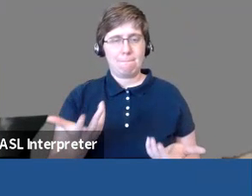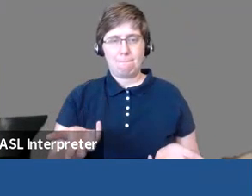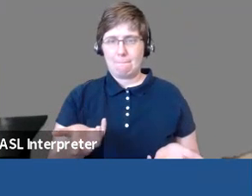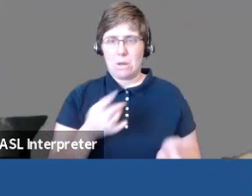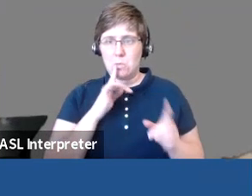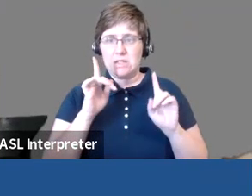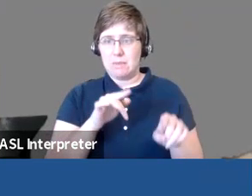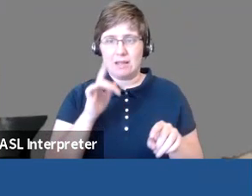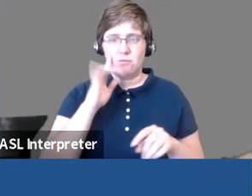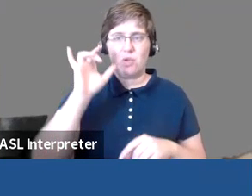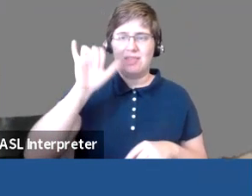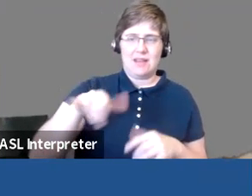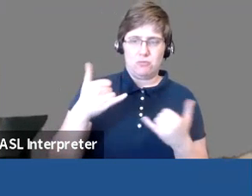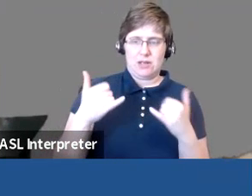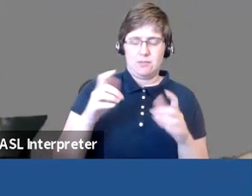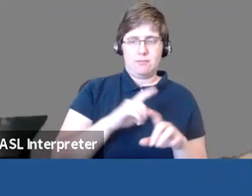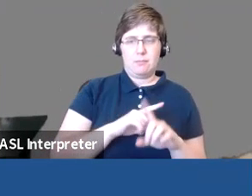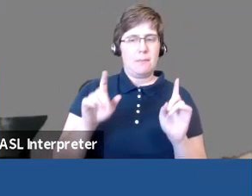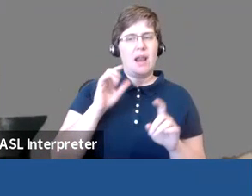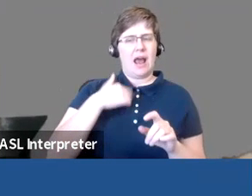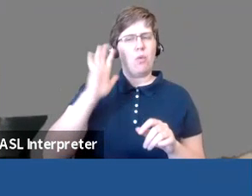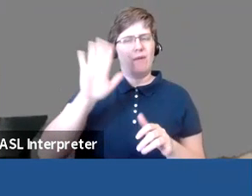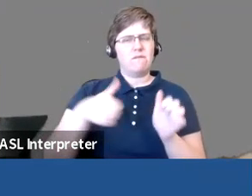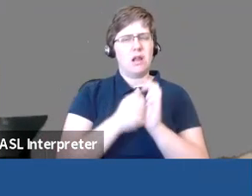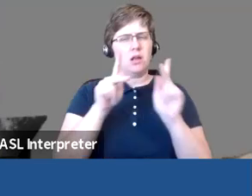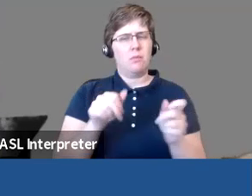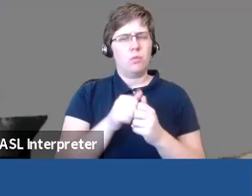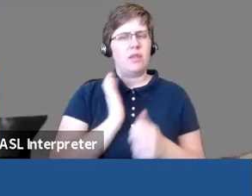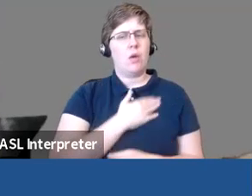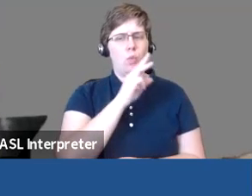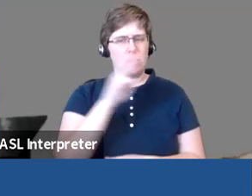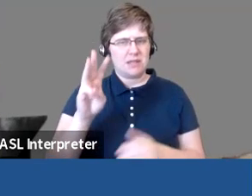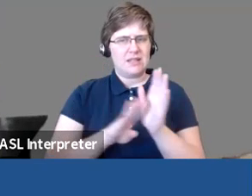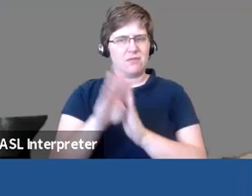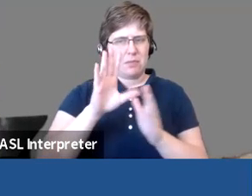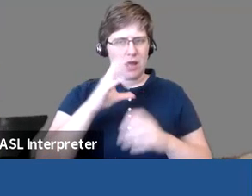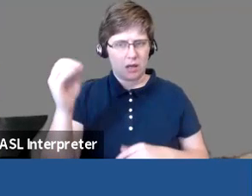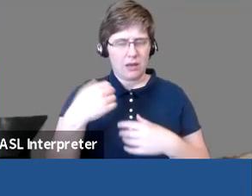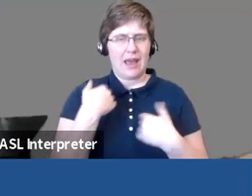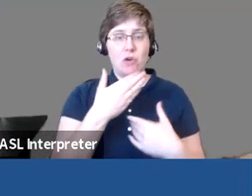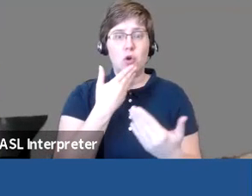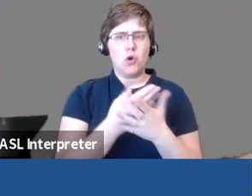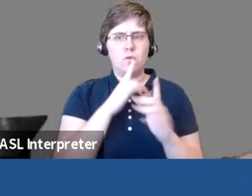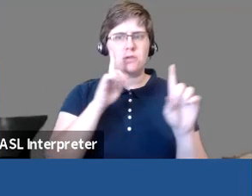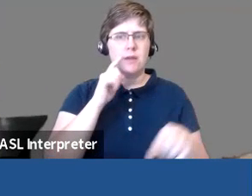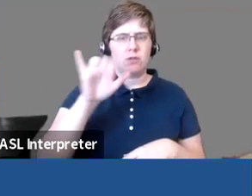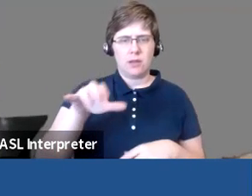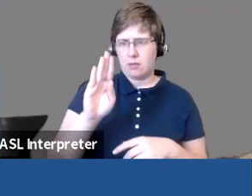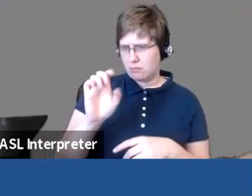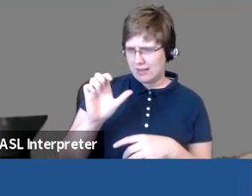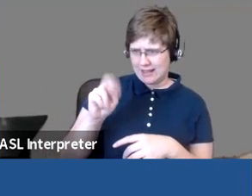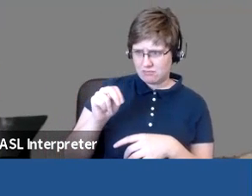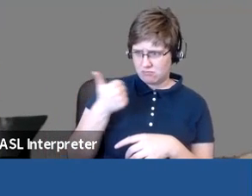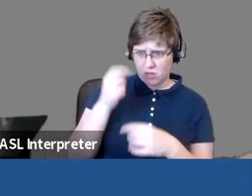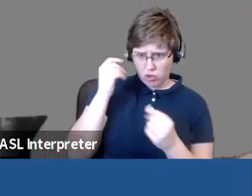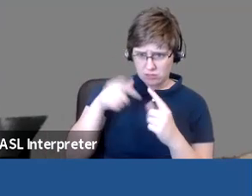a response right now to that, but that is something I'll follow up with our website development company to get a good response to that. Belen, any thoughts that you have